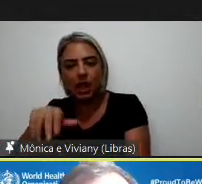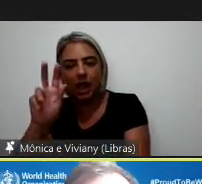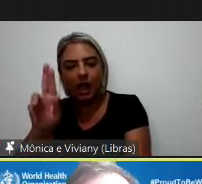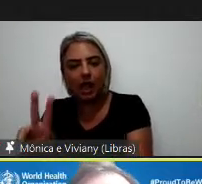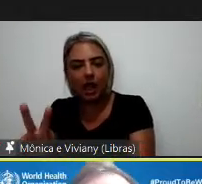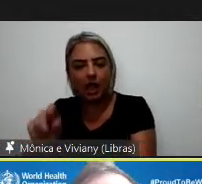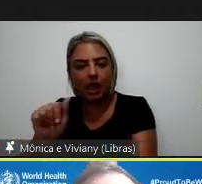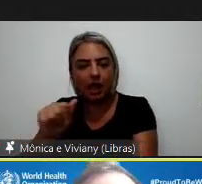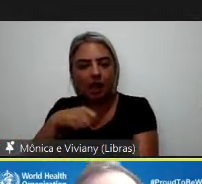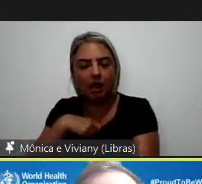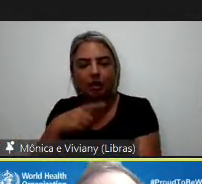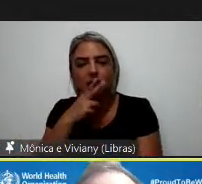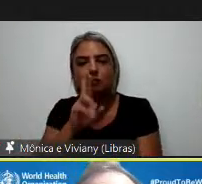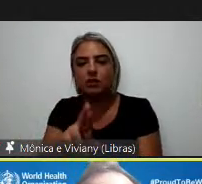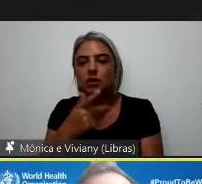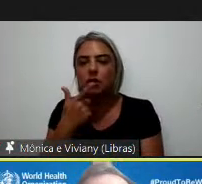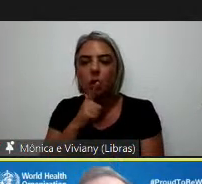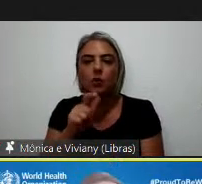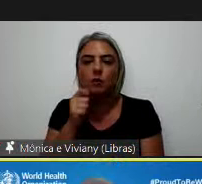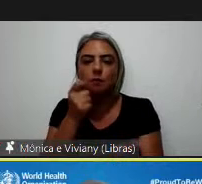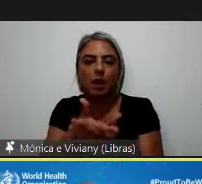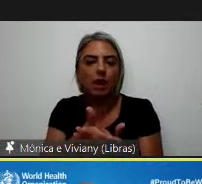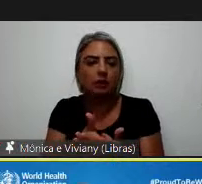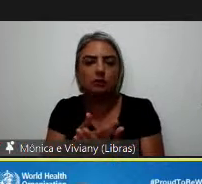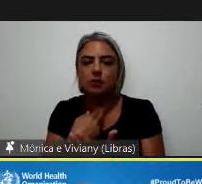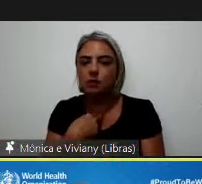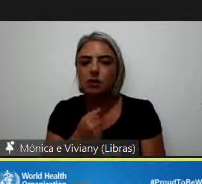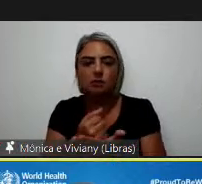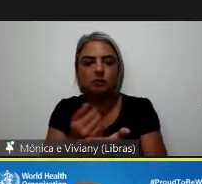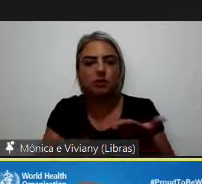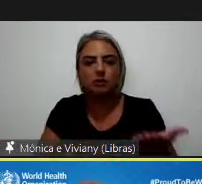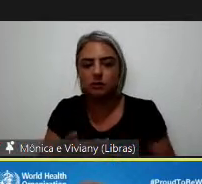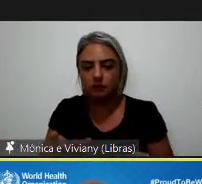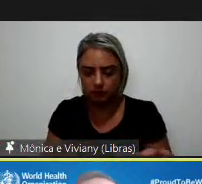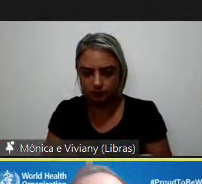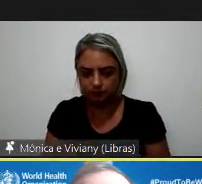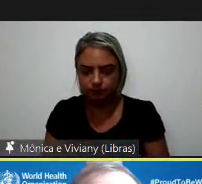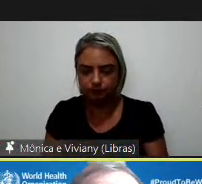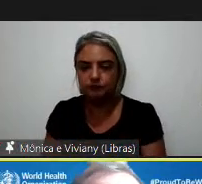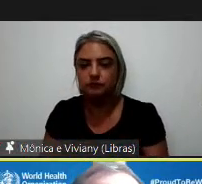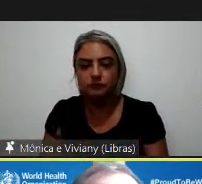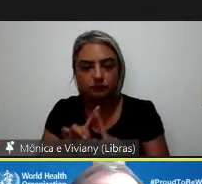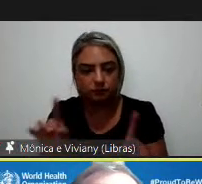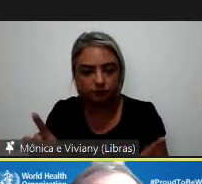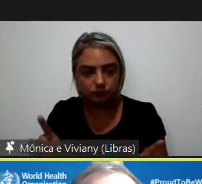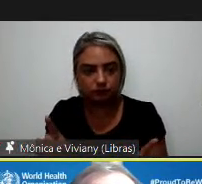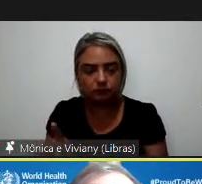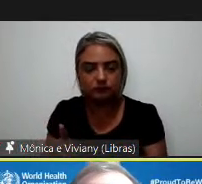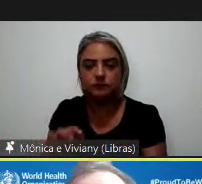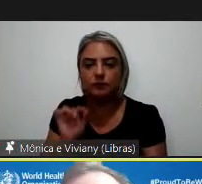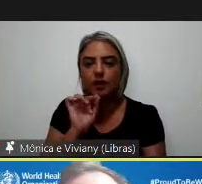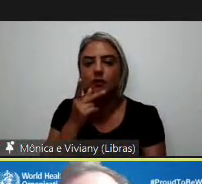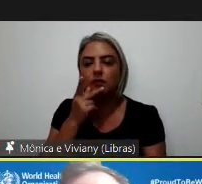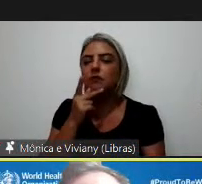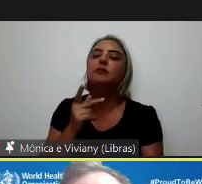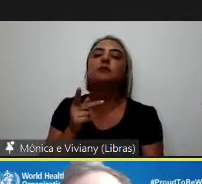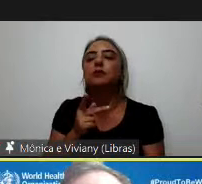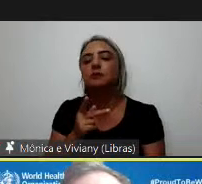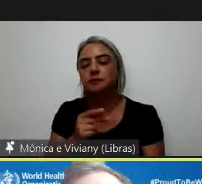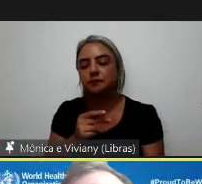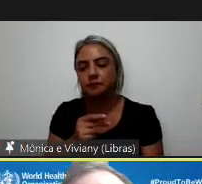cope, we can't deliver those services. But let me maybe tell you some